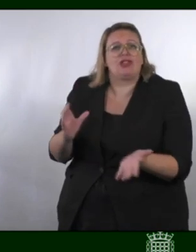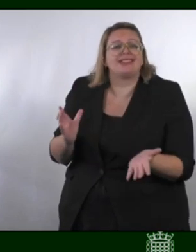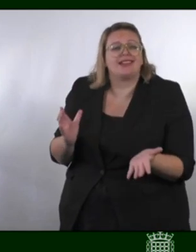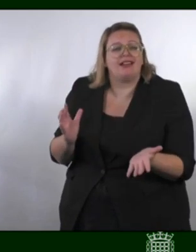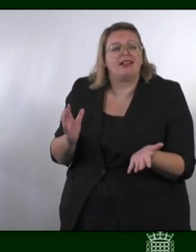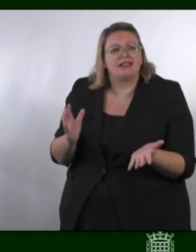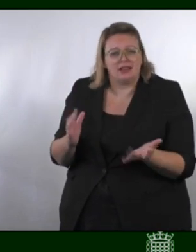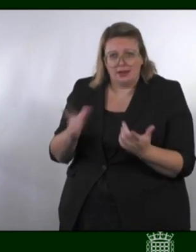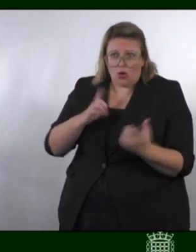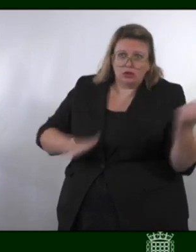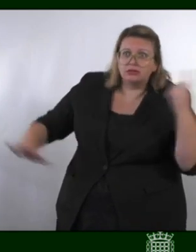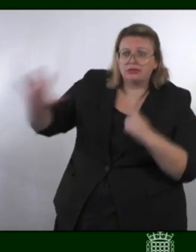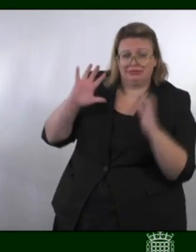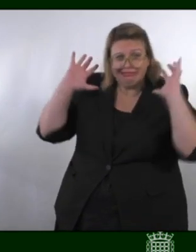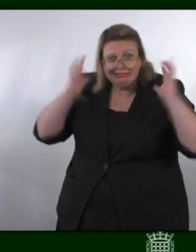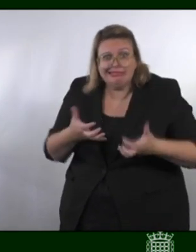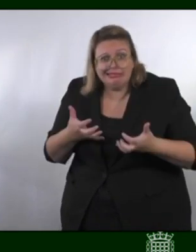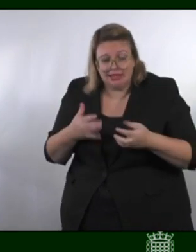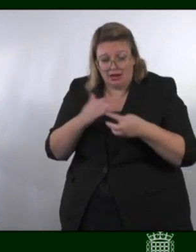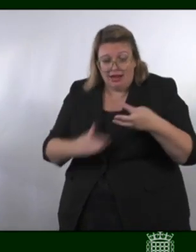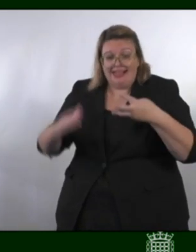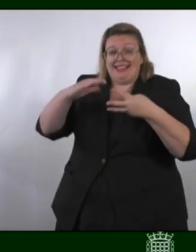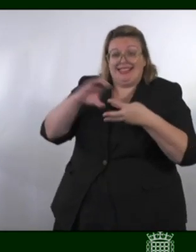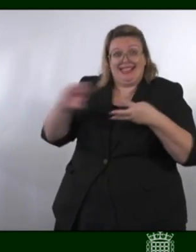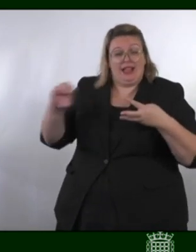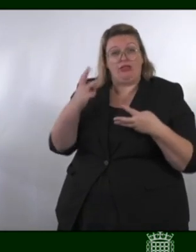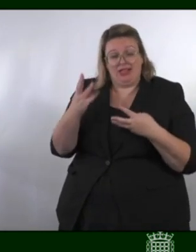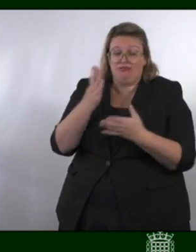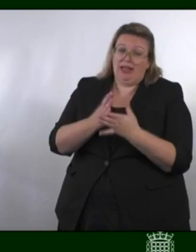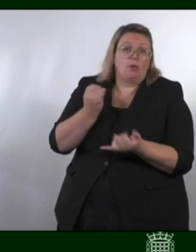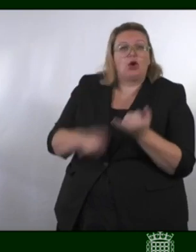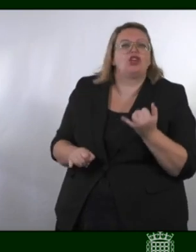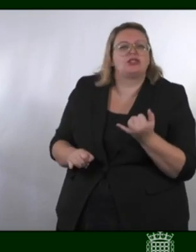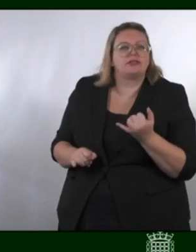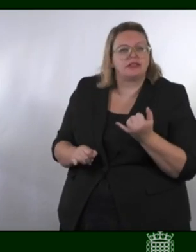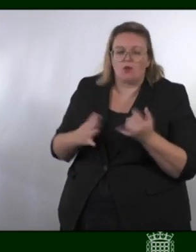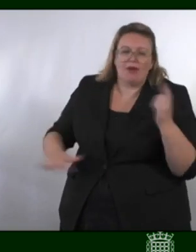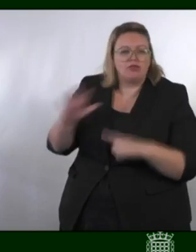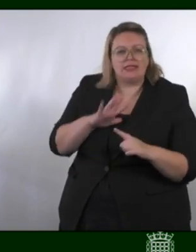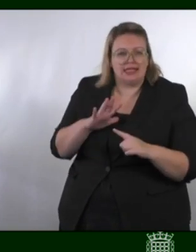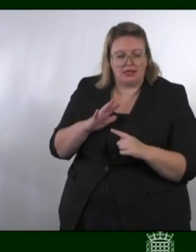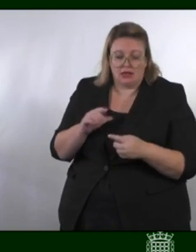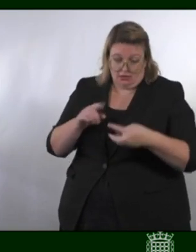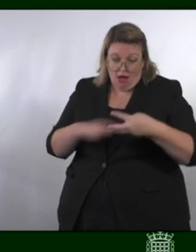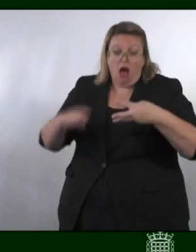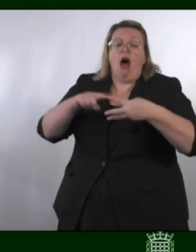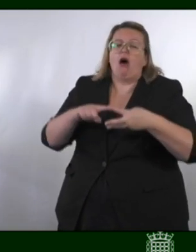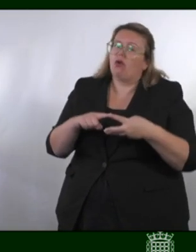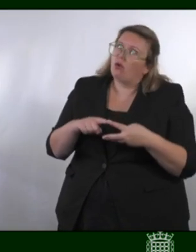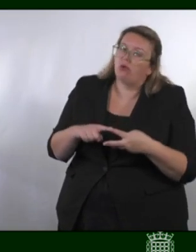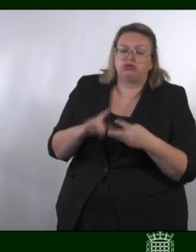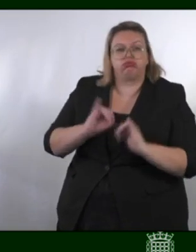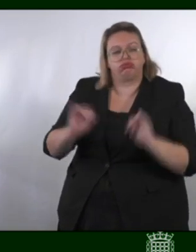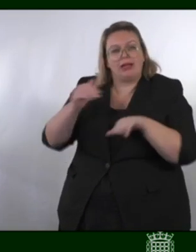Minister, is that Tier 3 is the worst of all worlds. It brings significant economic harm without getting the virus sufficiently